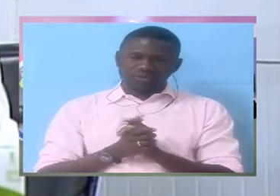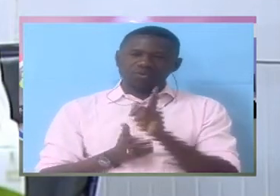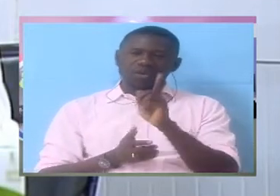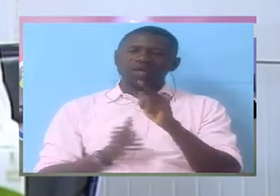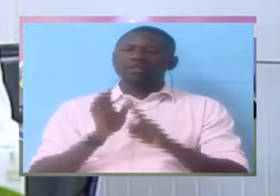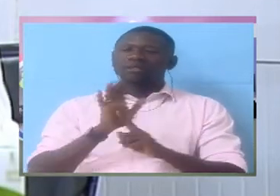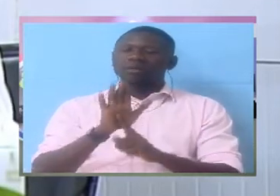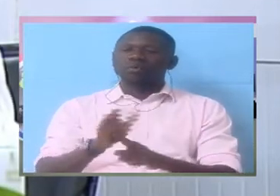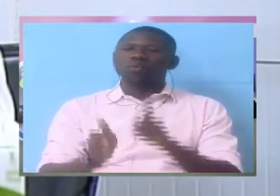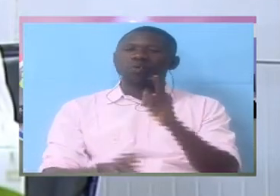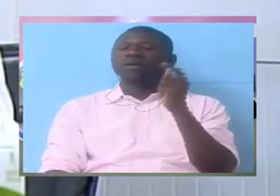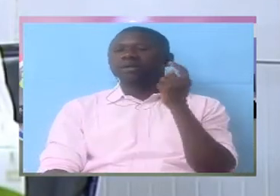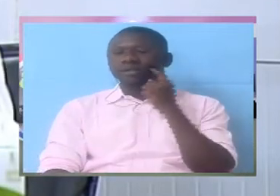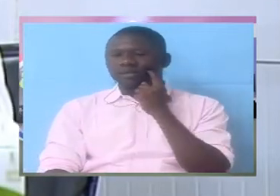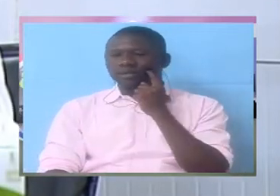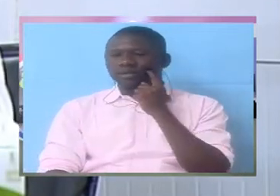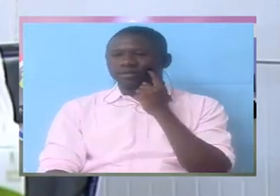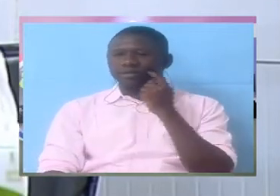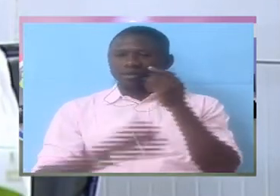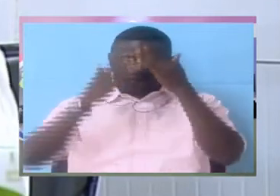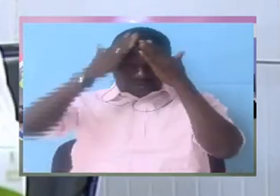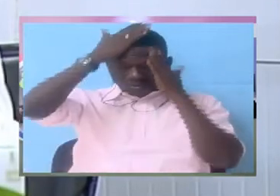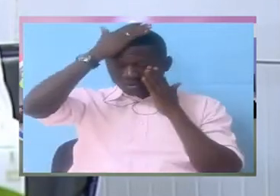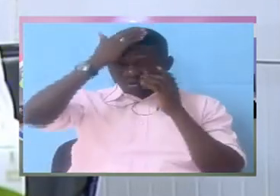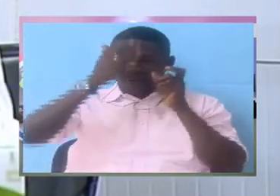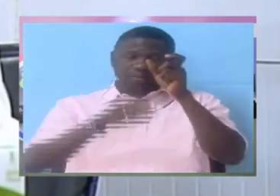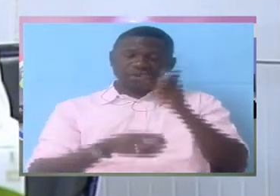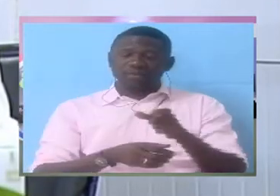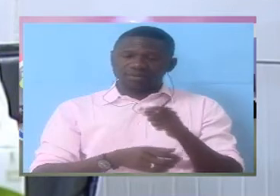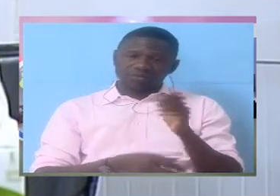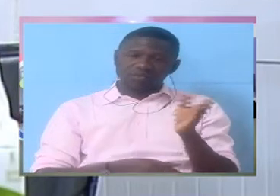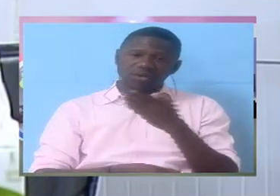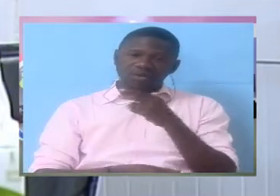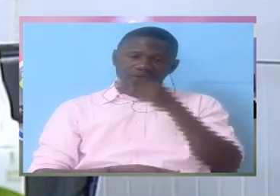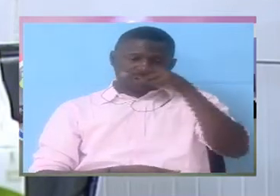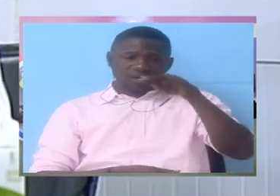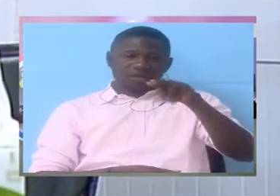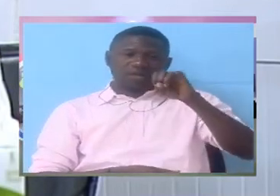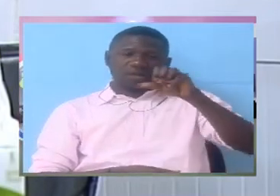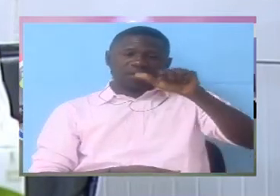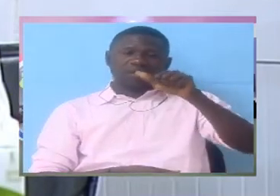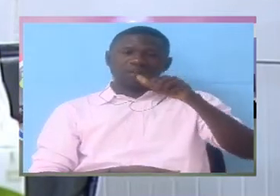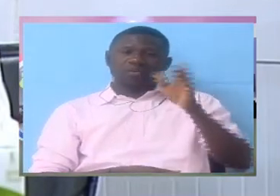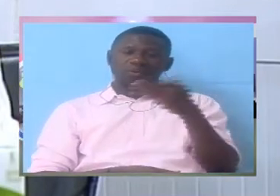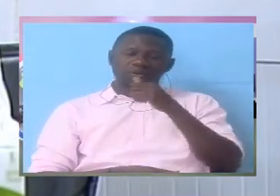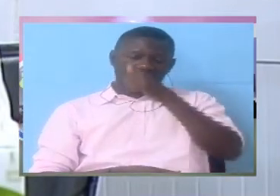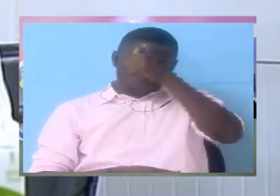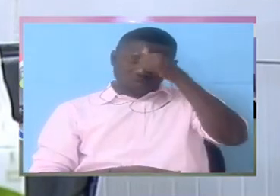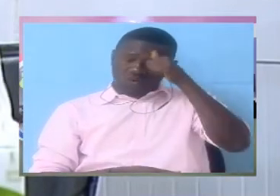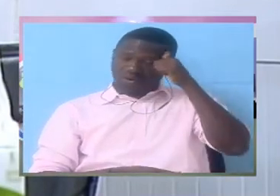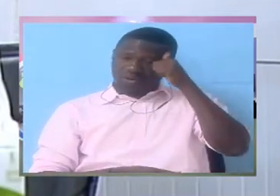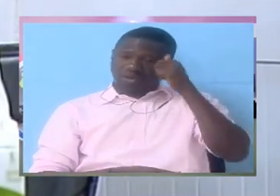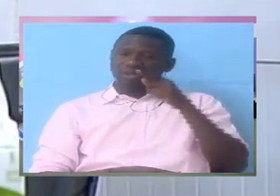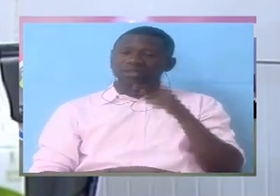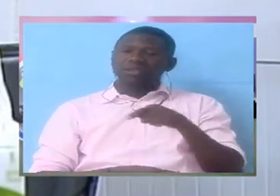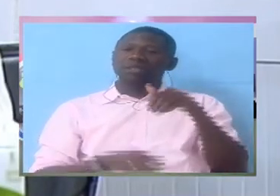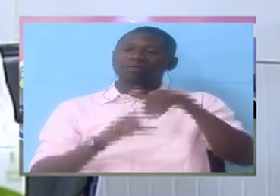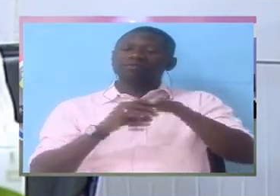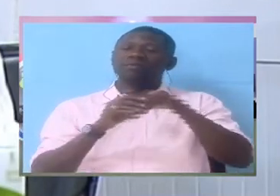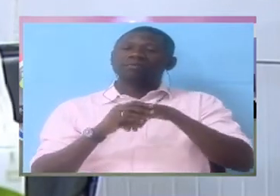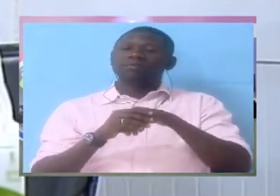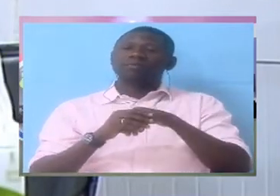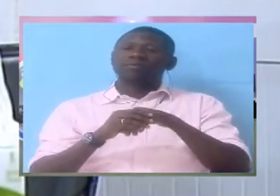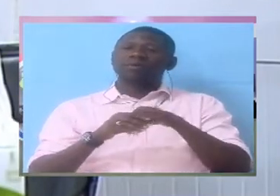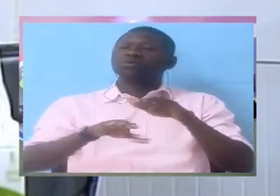day, officers went an operation. Lungkilin soto nta lukula lutata kuta mandi. And this involves a white man.